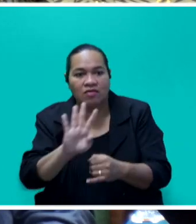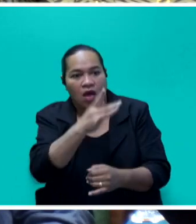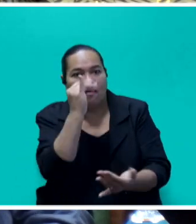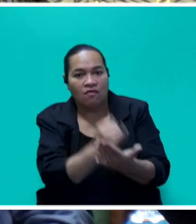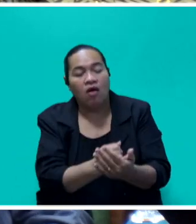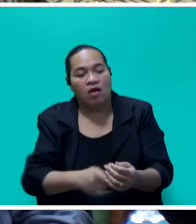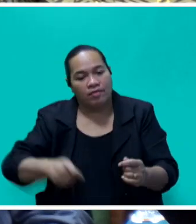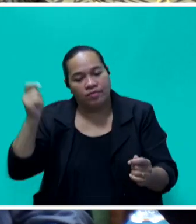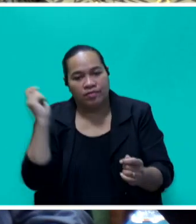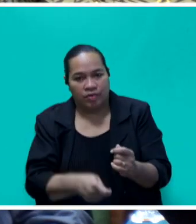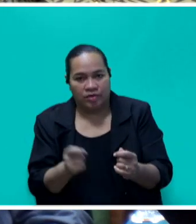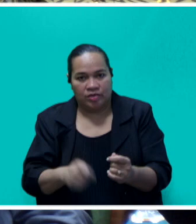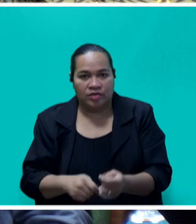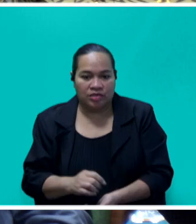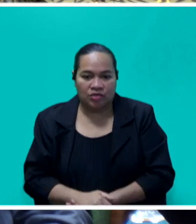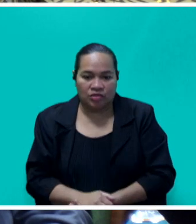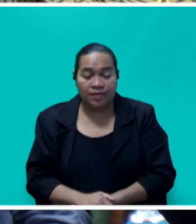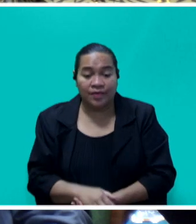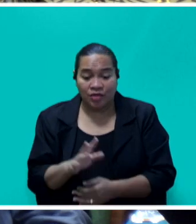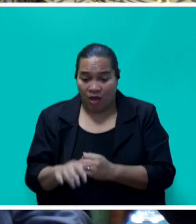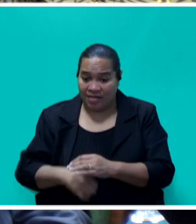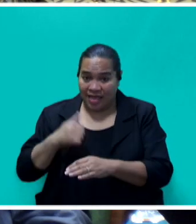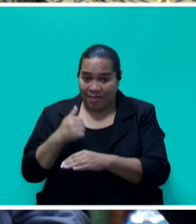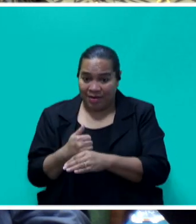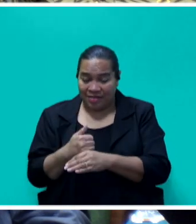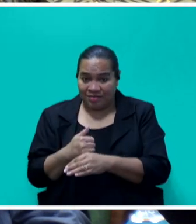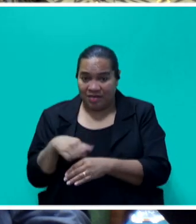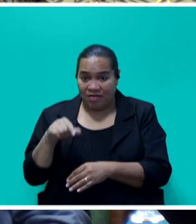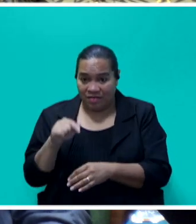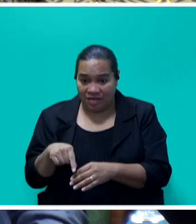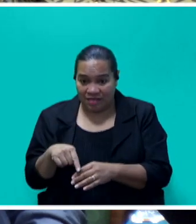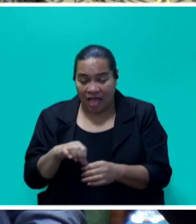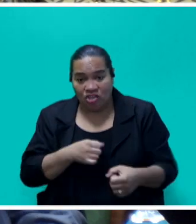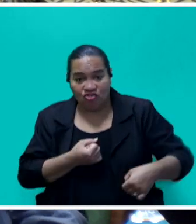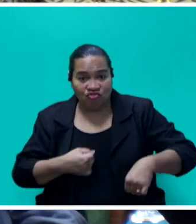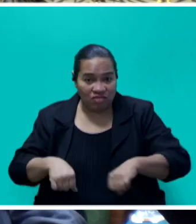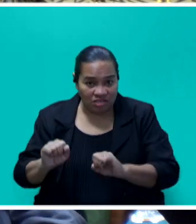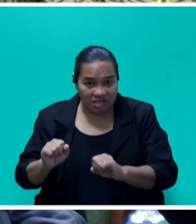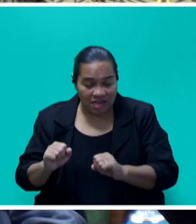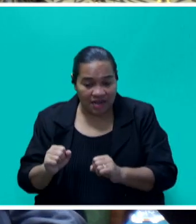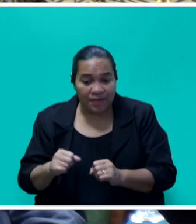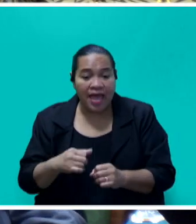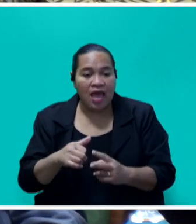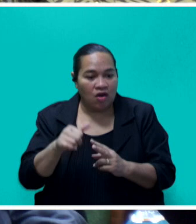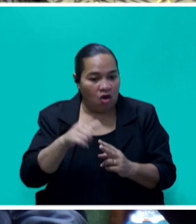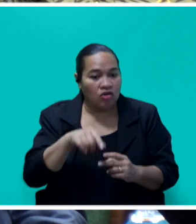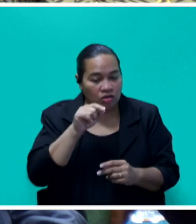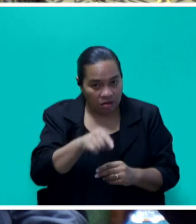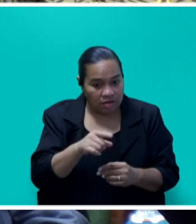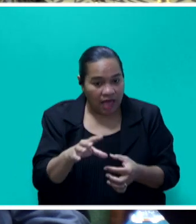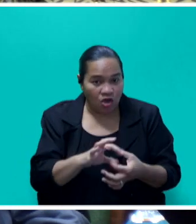Speaker, sir, so far, with the establishment of the strategy and the case management